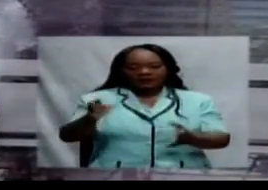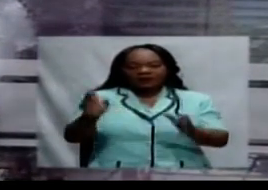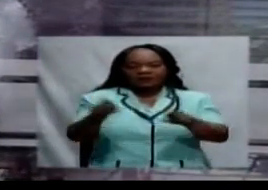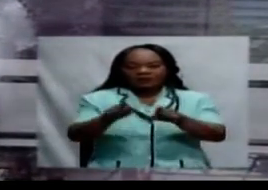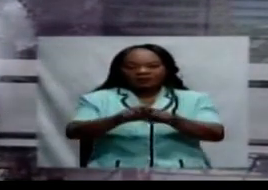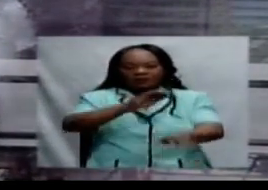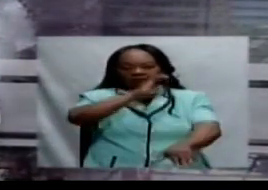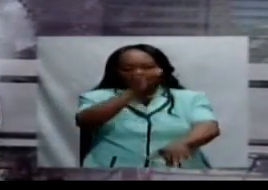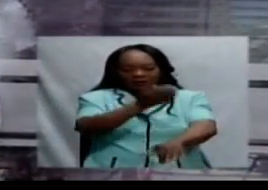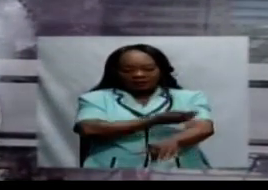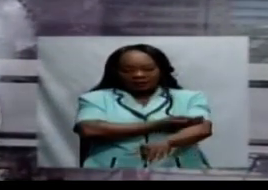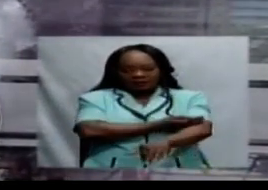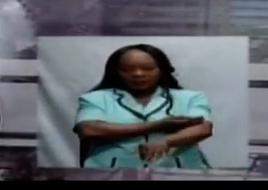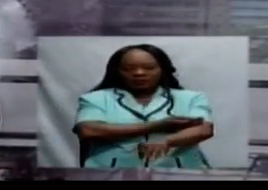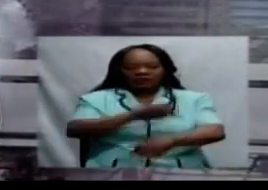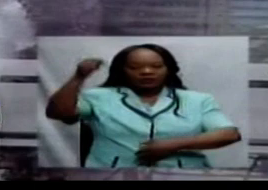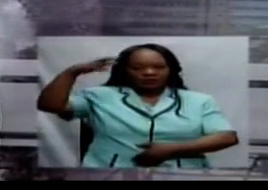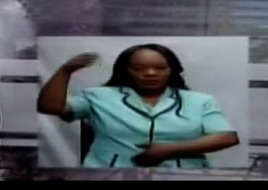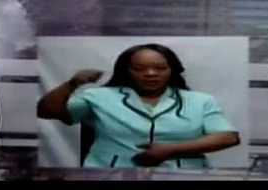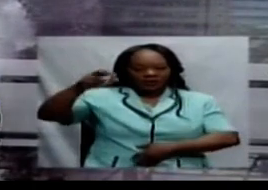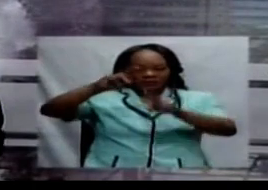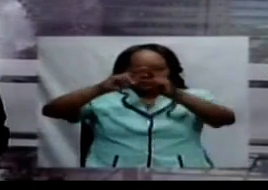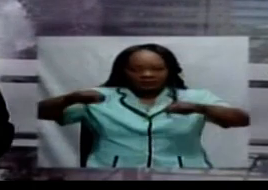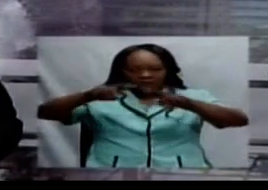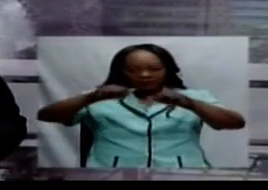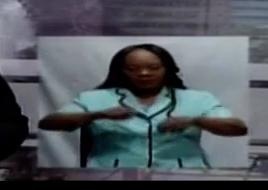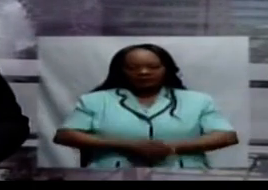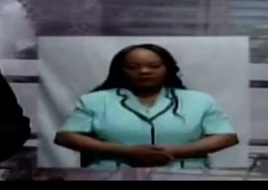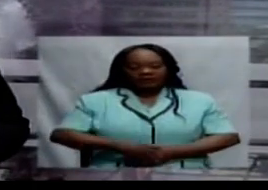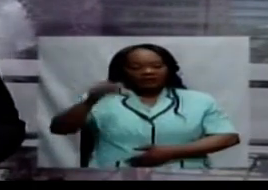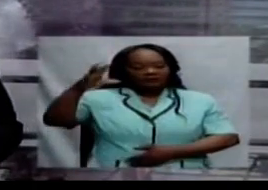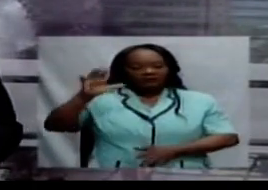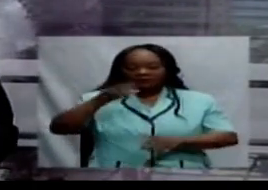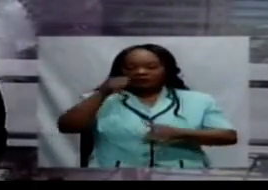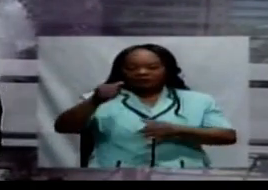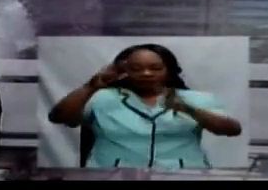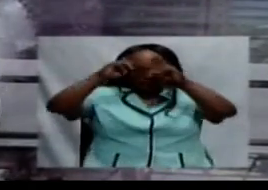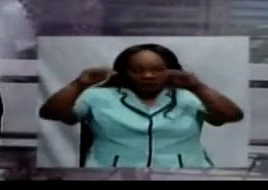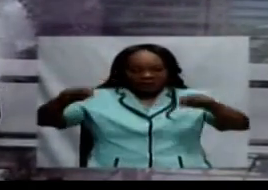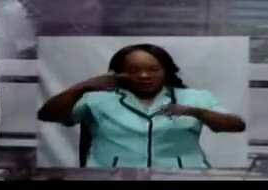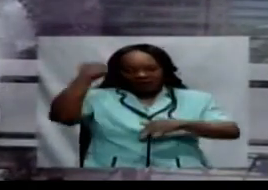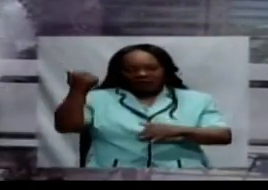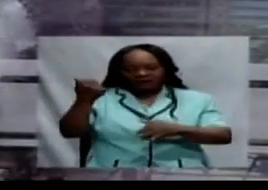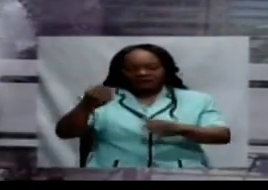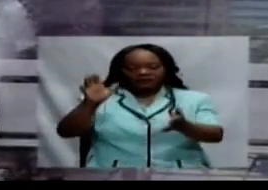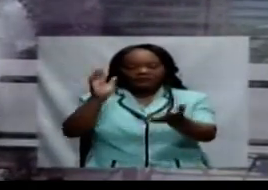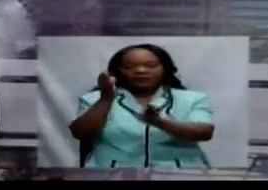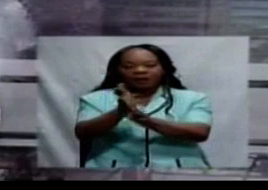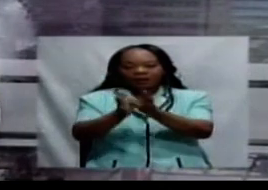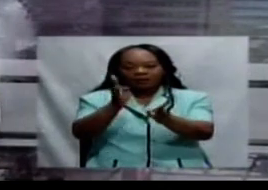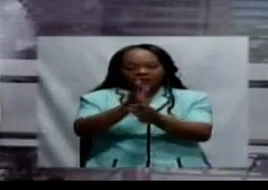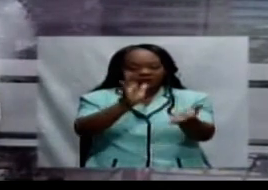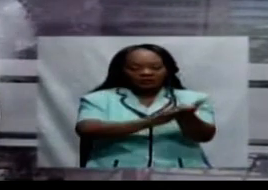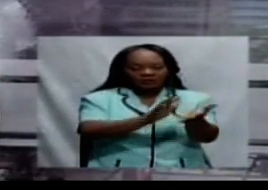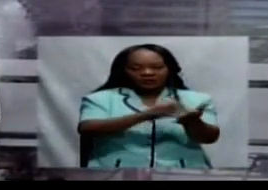rural areas. He says at the moment ZESCO is unable to power rural areas where government has built schools, hospitals and